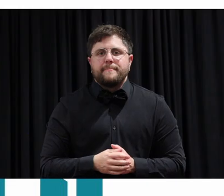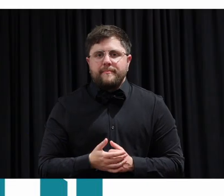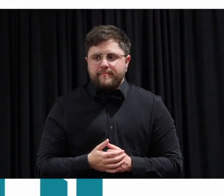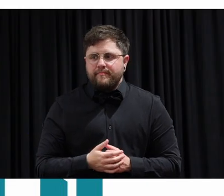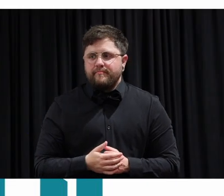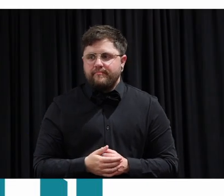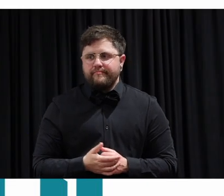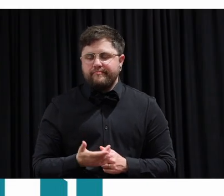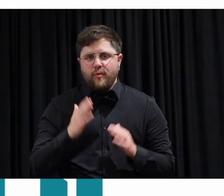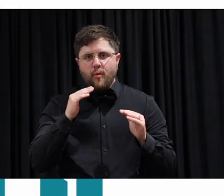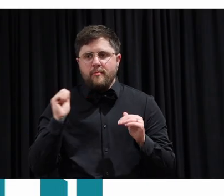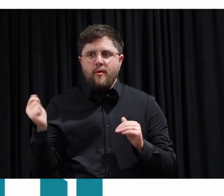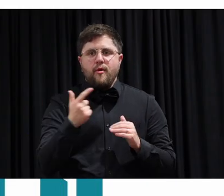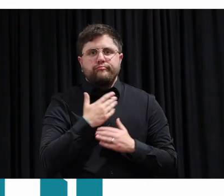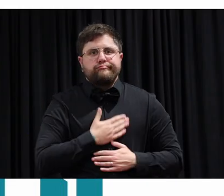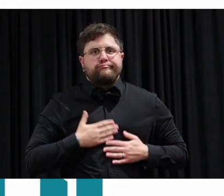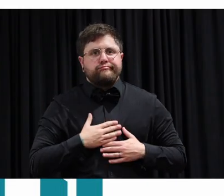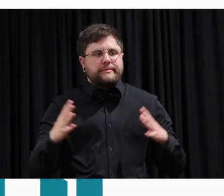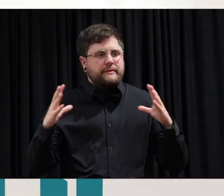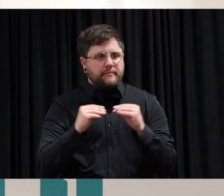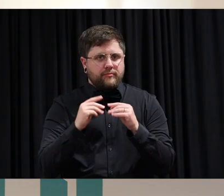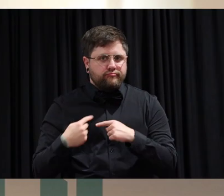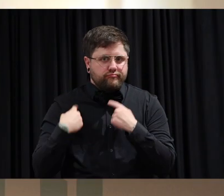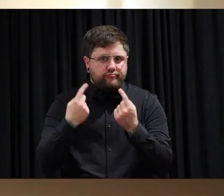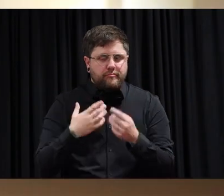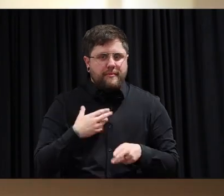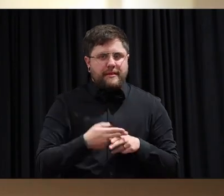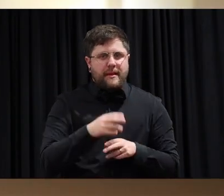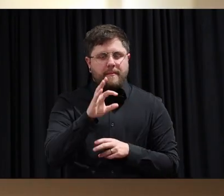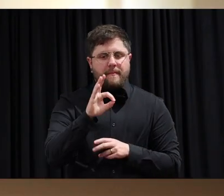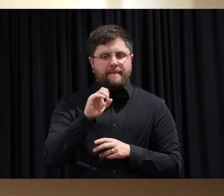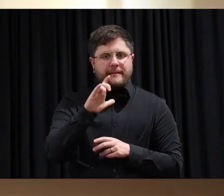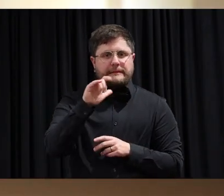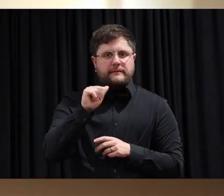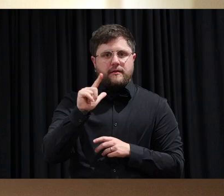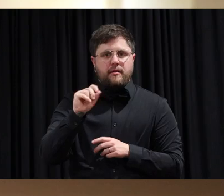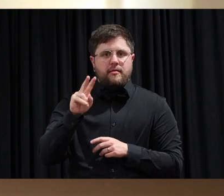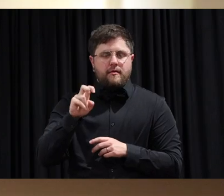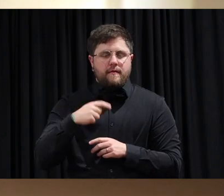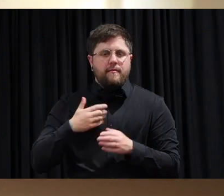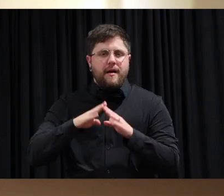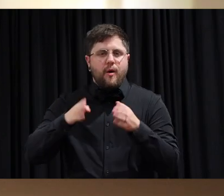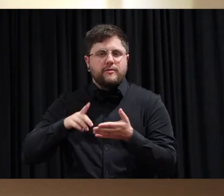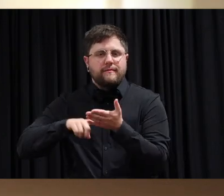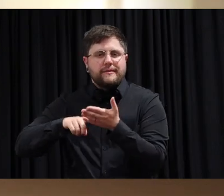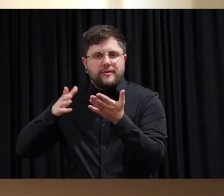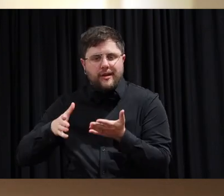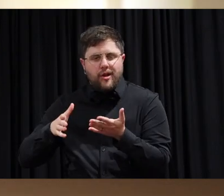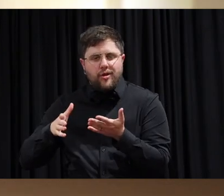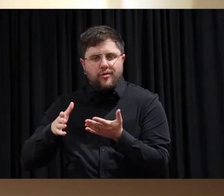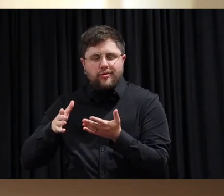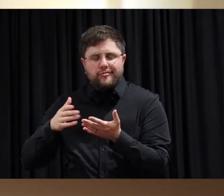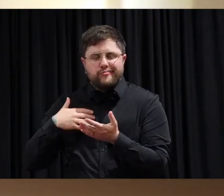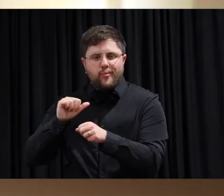Well, I hope that you all are enjoying the summit so far. My name is Felicia Love. I am a housing investigator with the